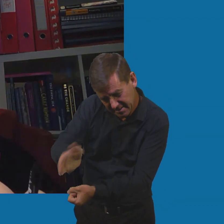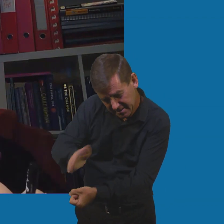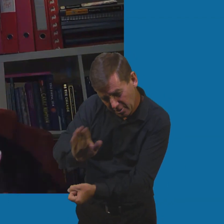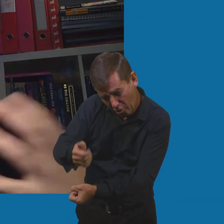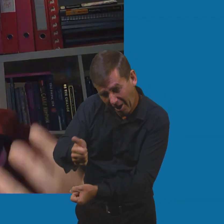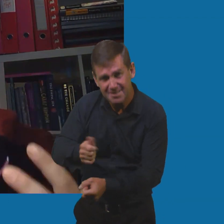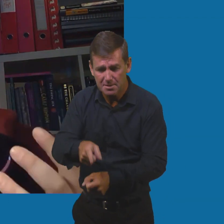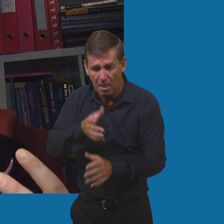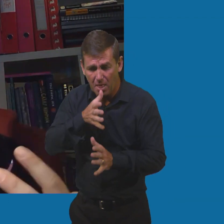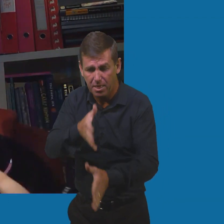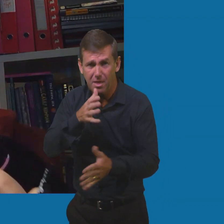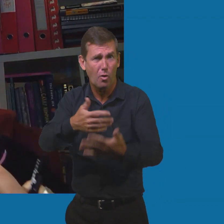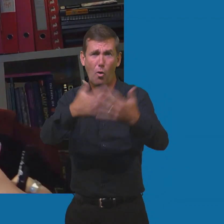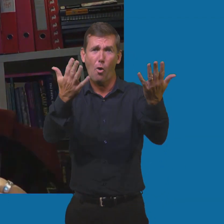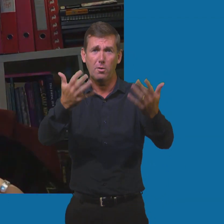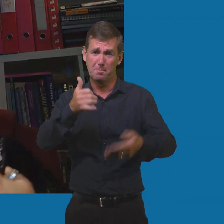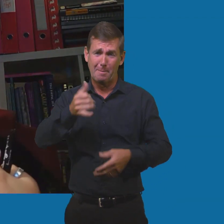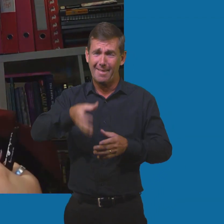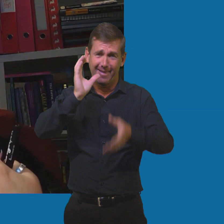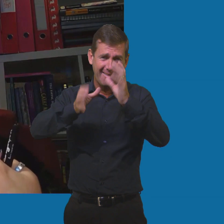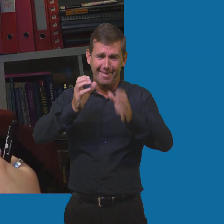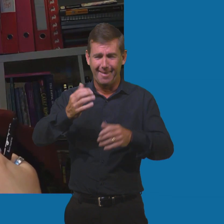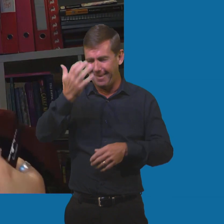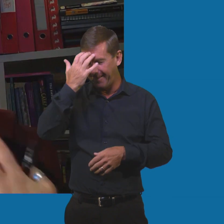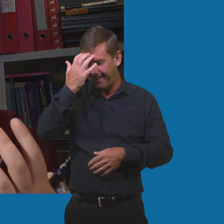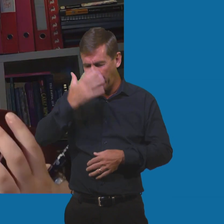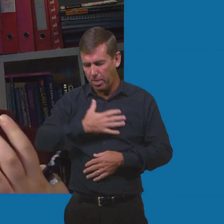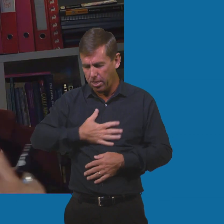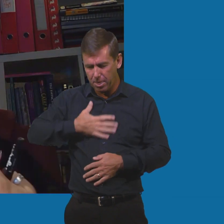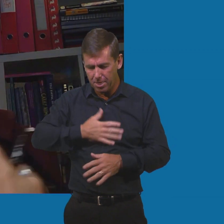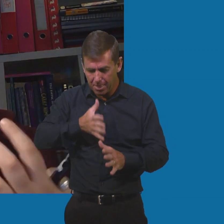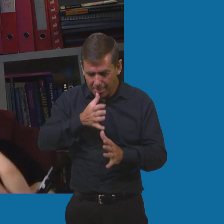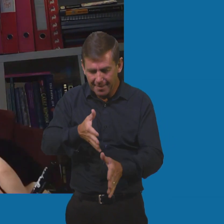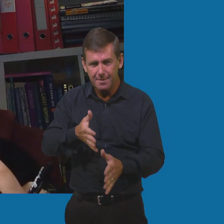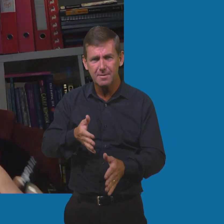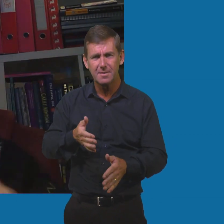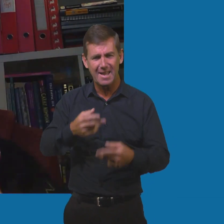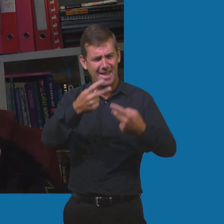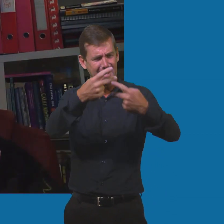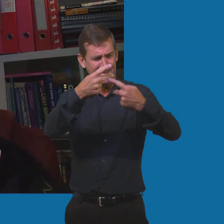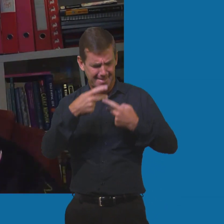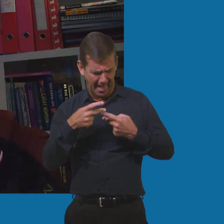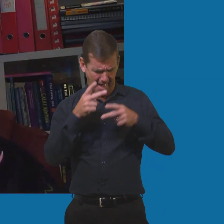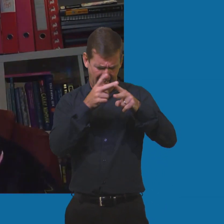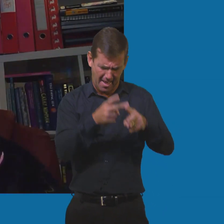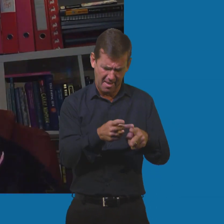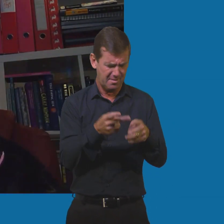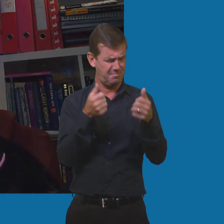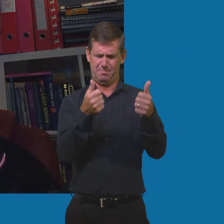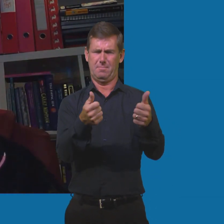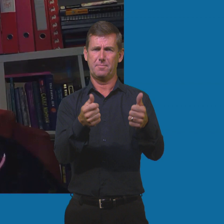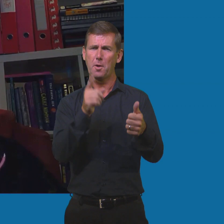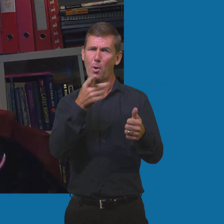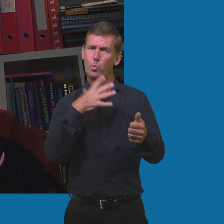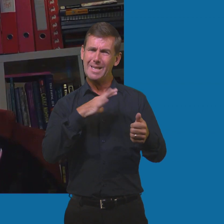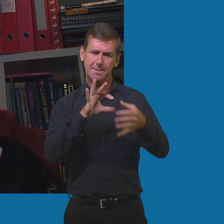way or attention, even if it's just from a hangover. So I think it's okay to have care within a relationship. It's just got to be something that you navigate together